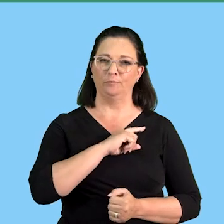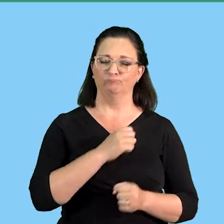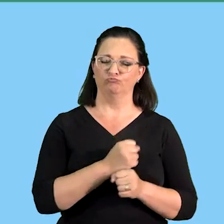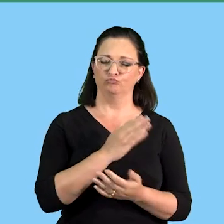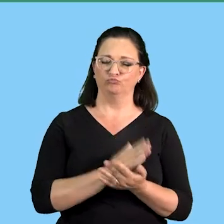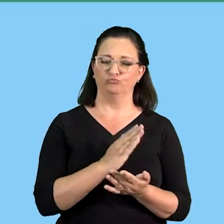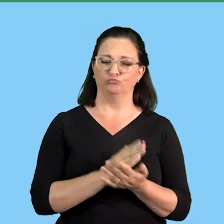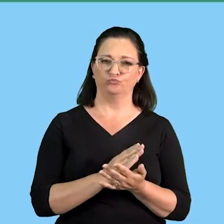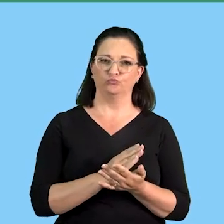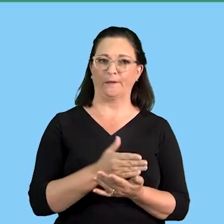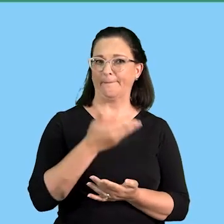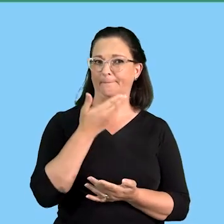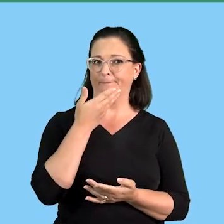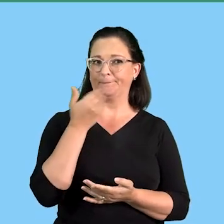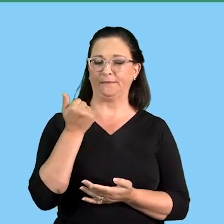best